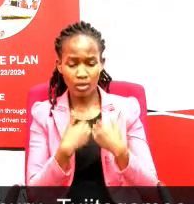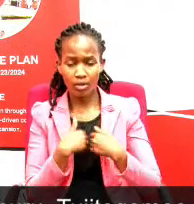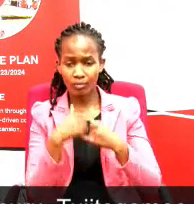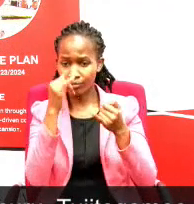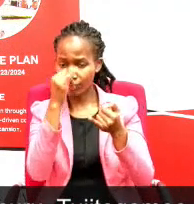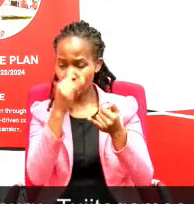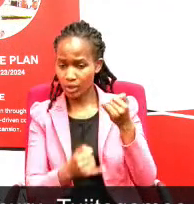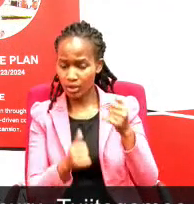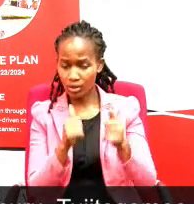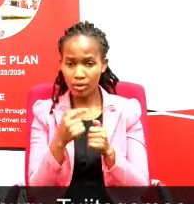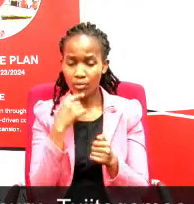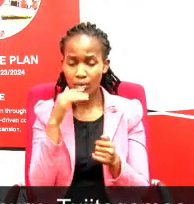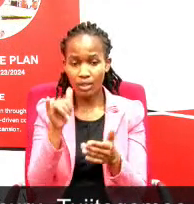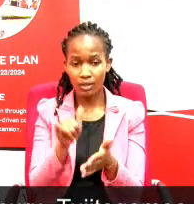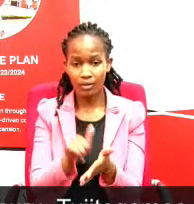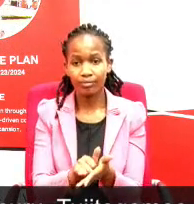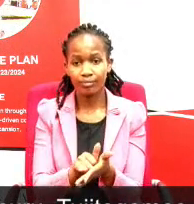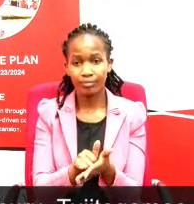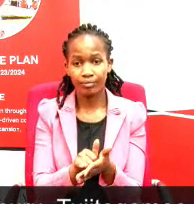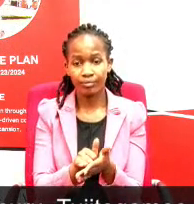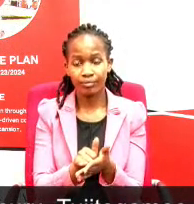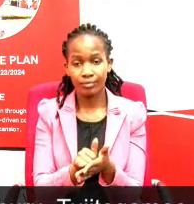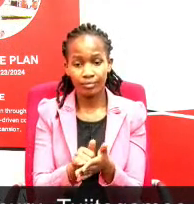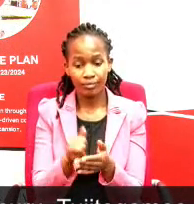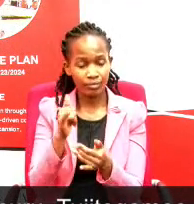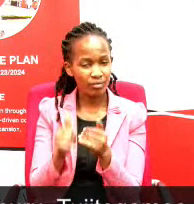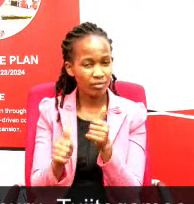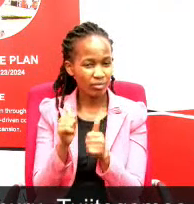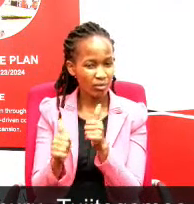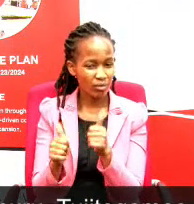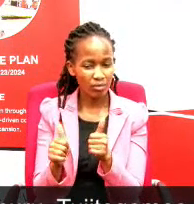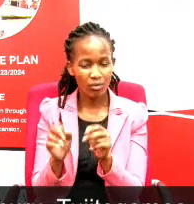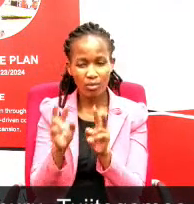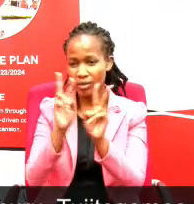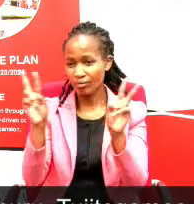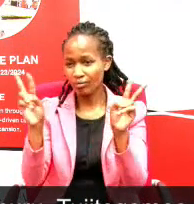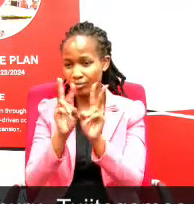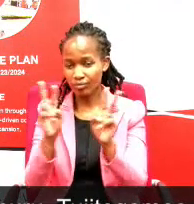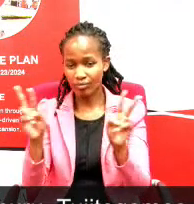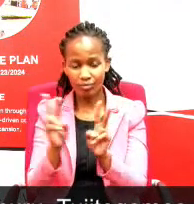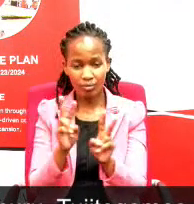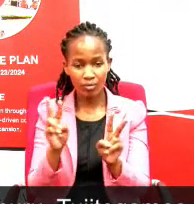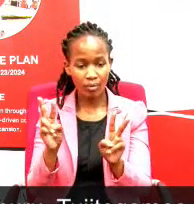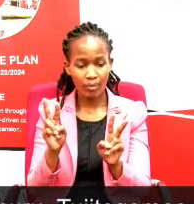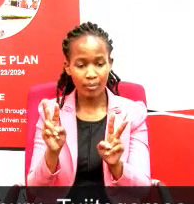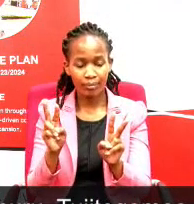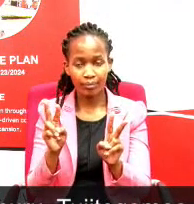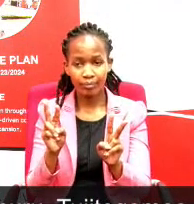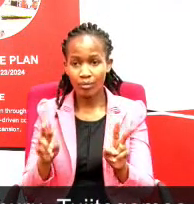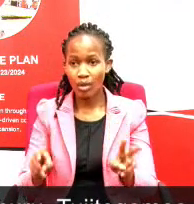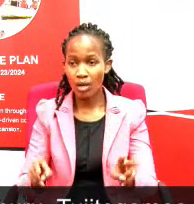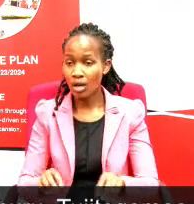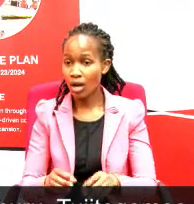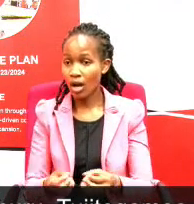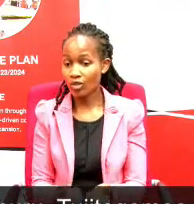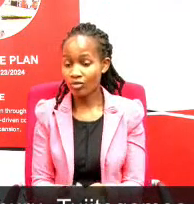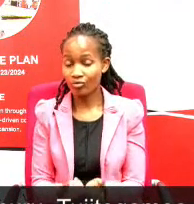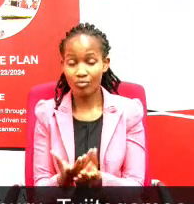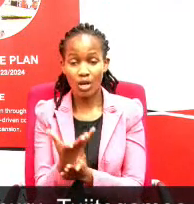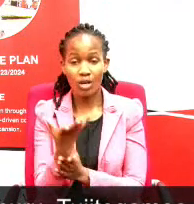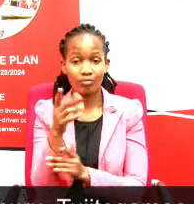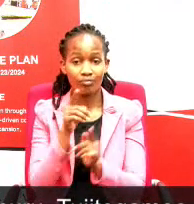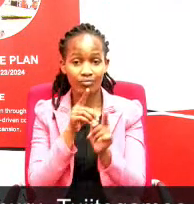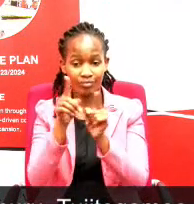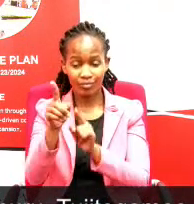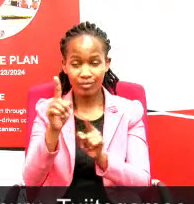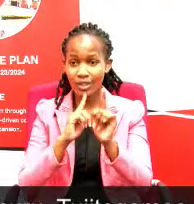final, what we would call the final blueprint. It has been very involving journey, talking to